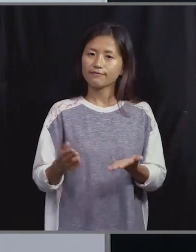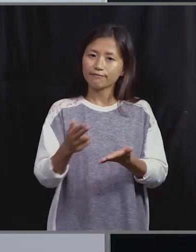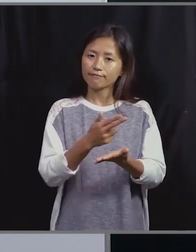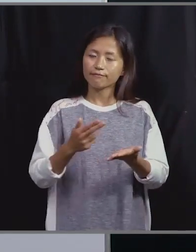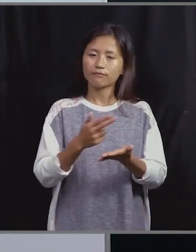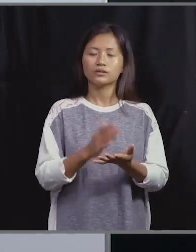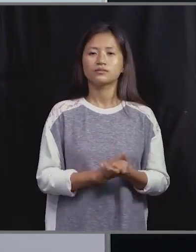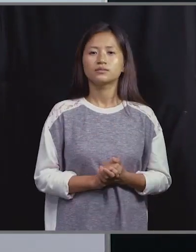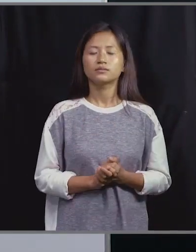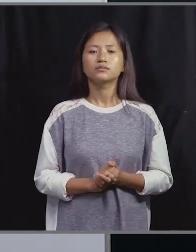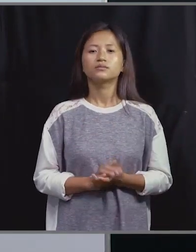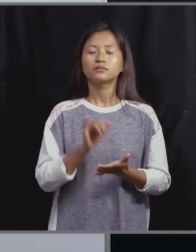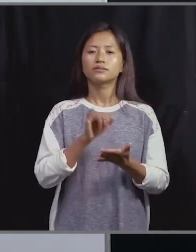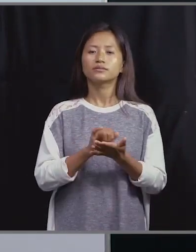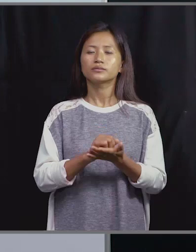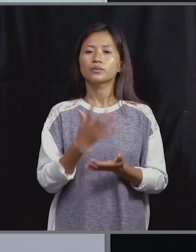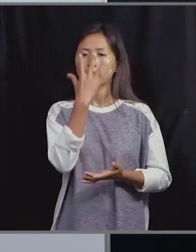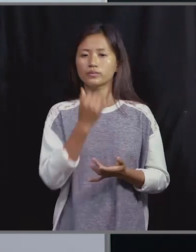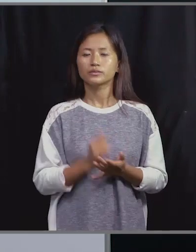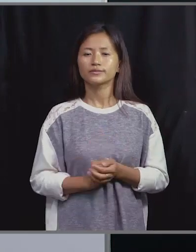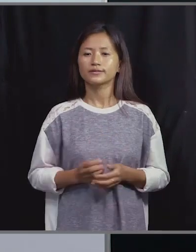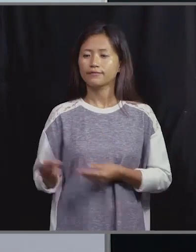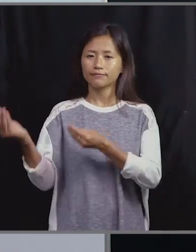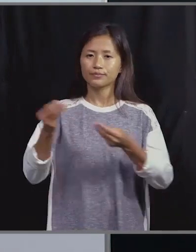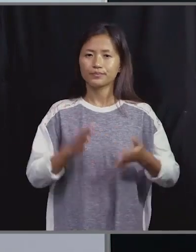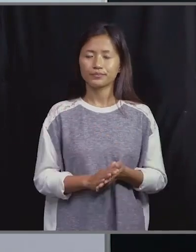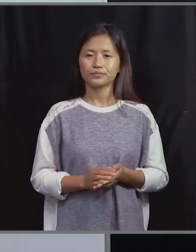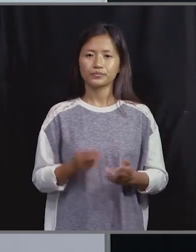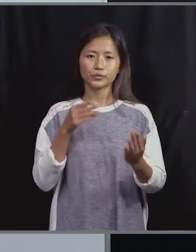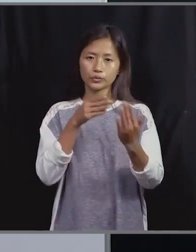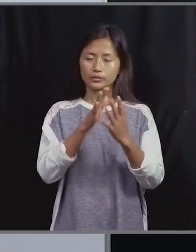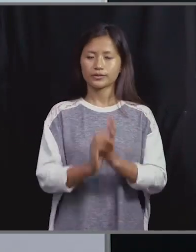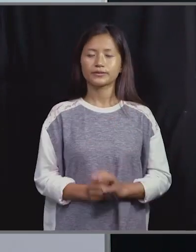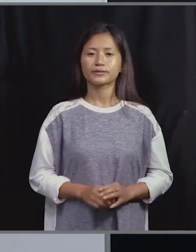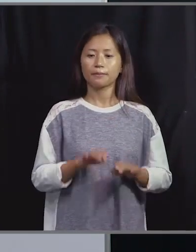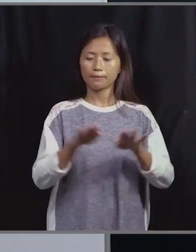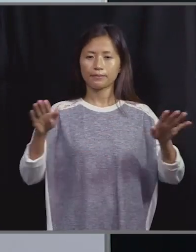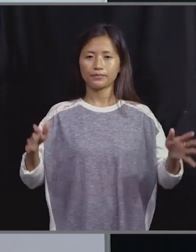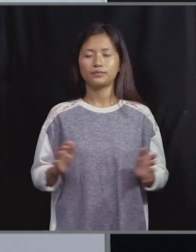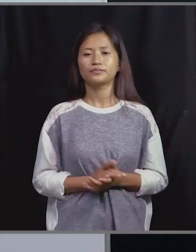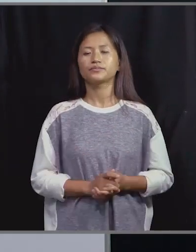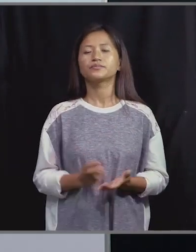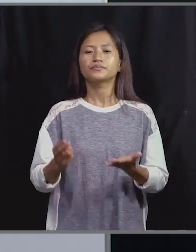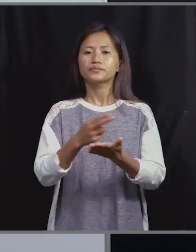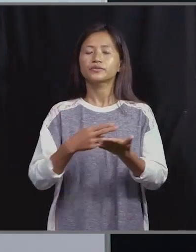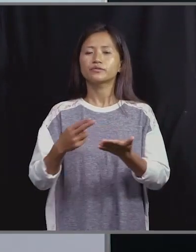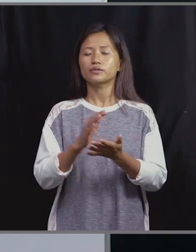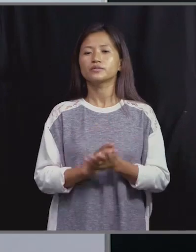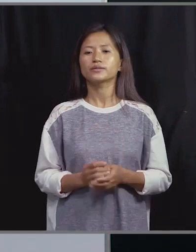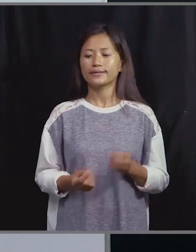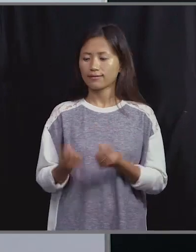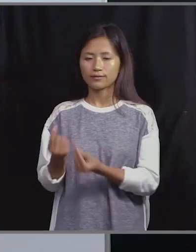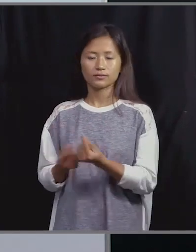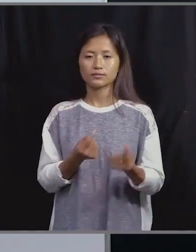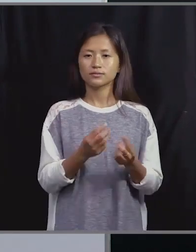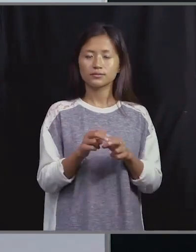farmers. That is why they invited the Santals to come towards the plain and do farming or agriculture there. Why? Because